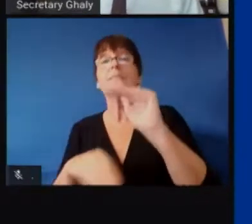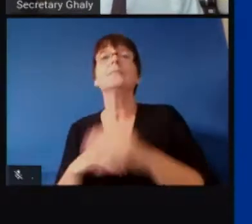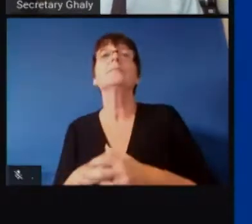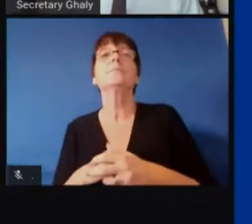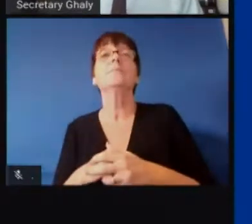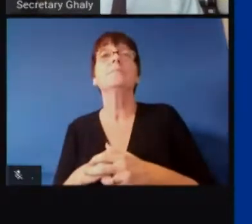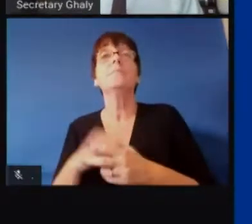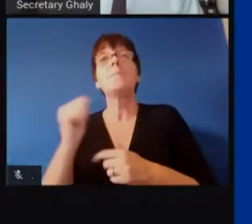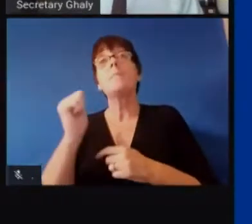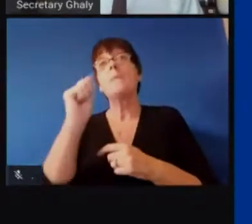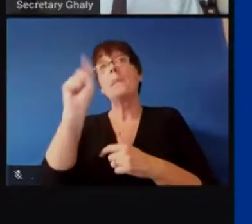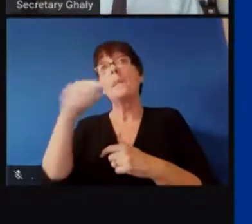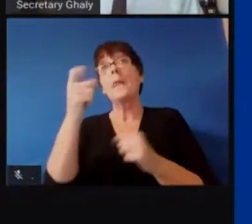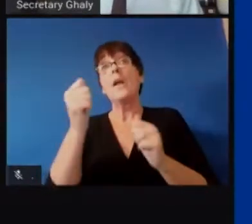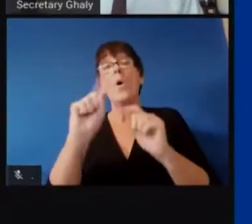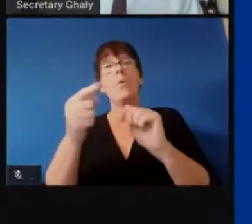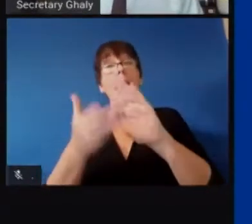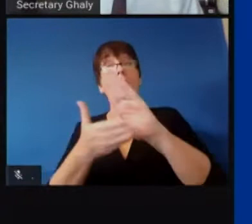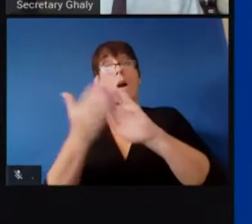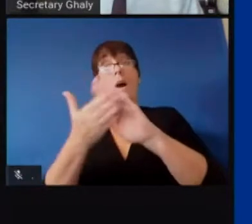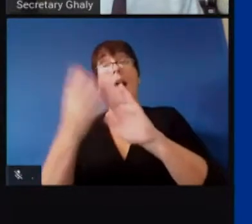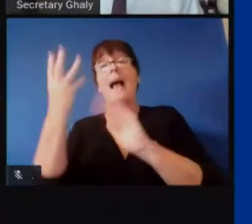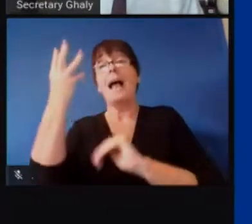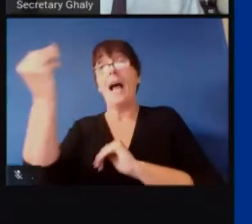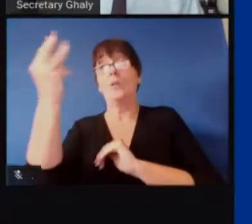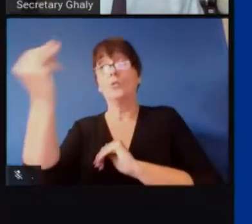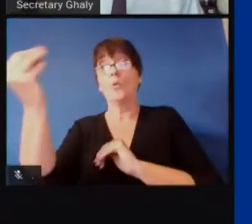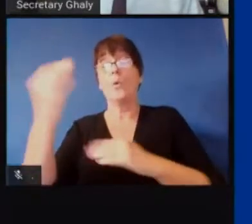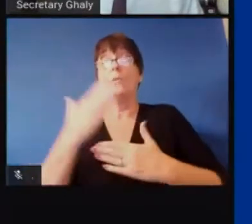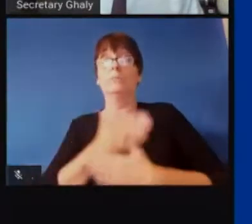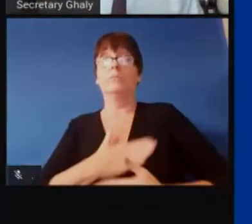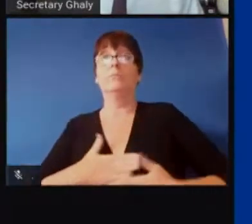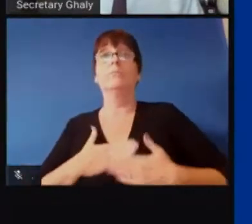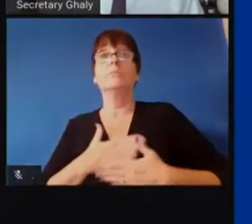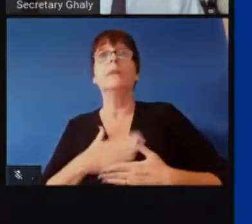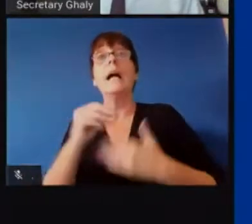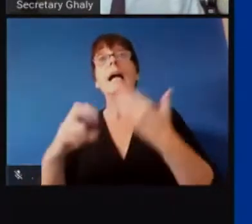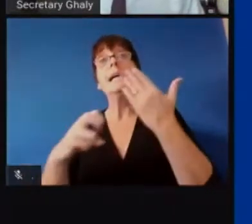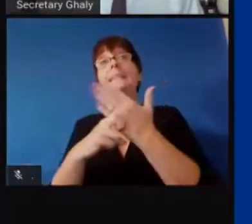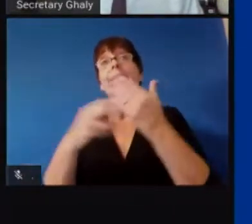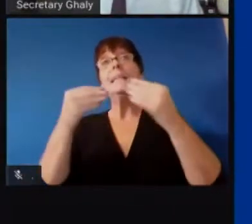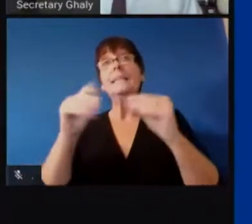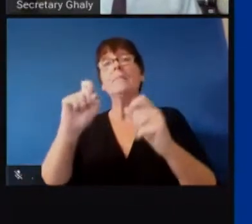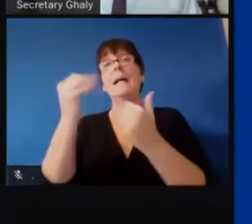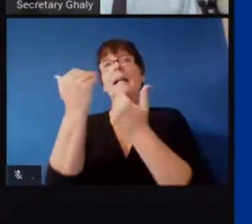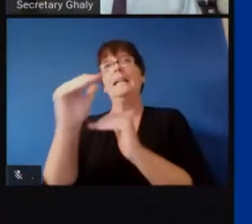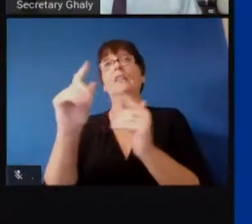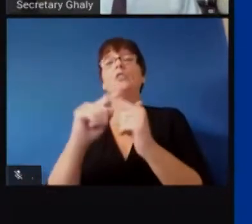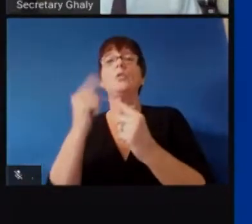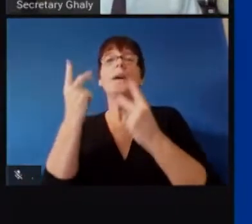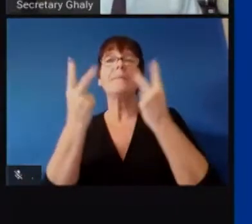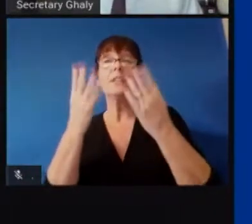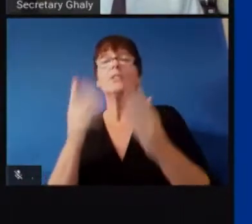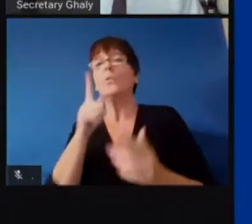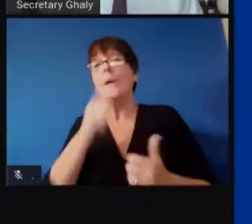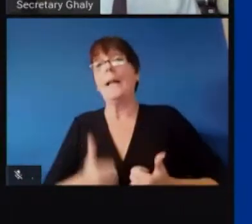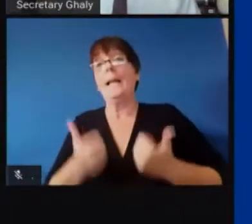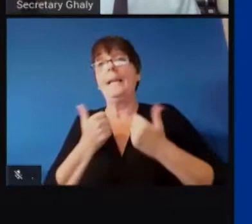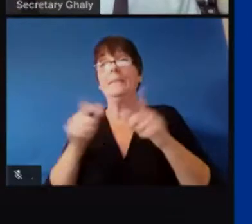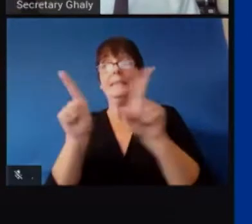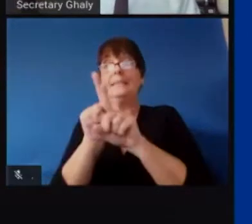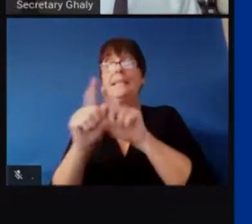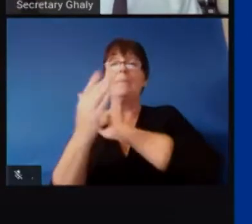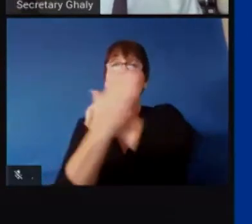They can only operate with outdoor attractions, and ticket sales must be limited to visitors in the same county.